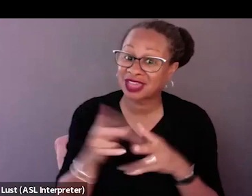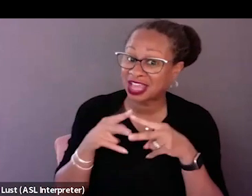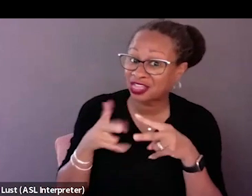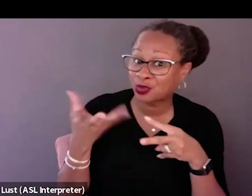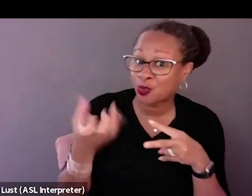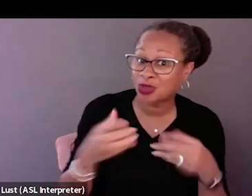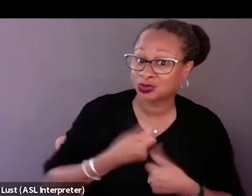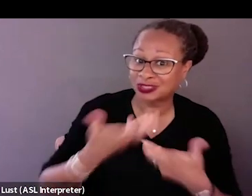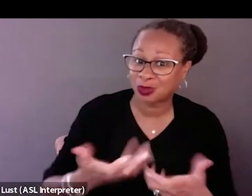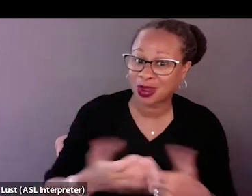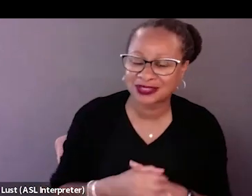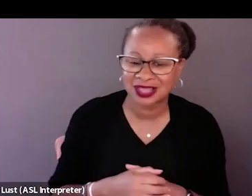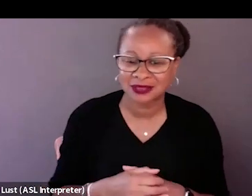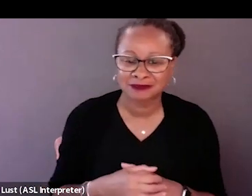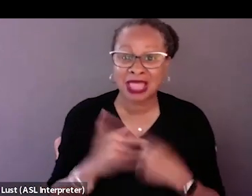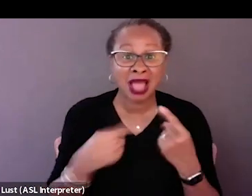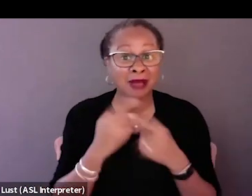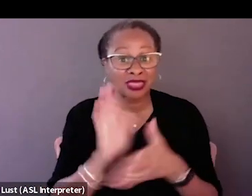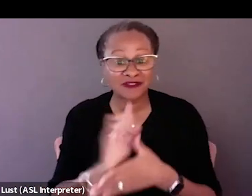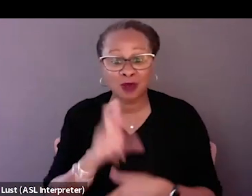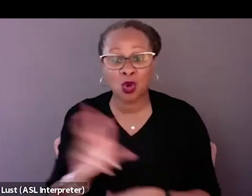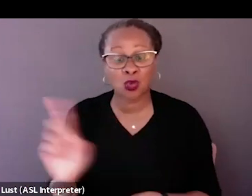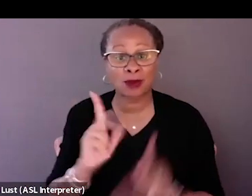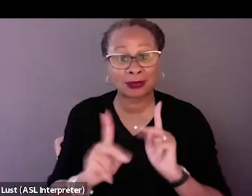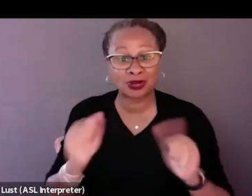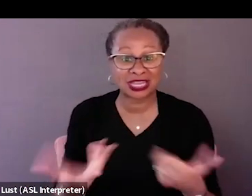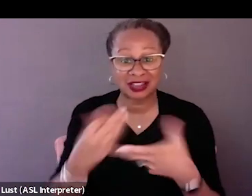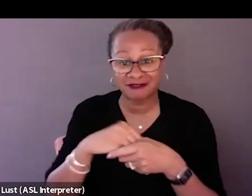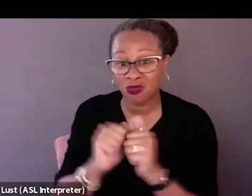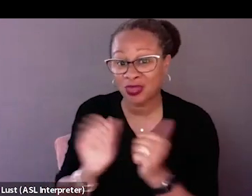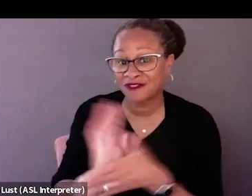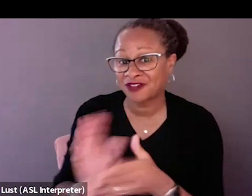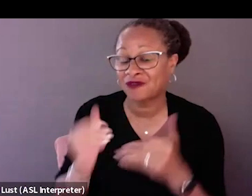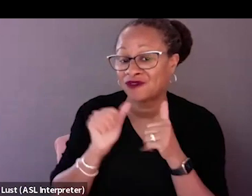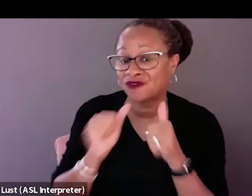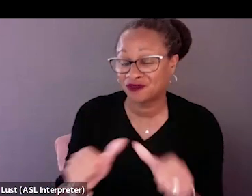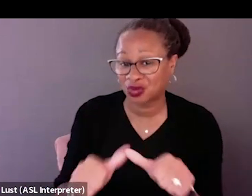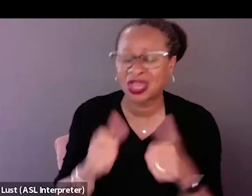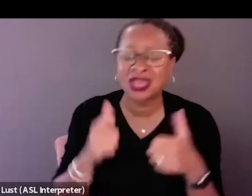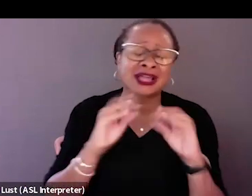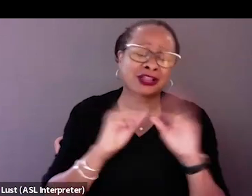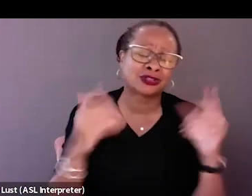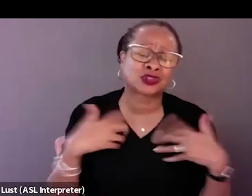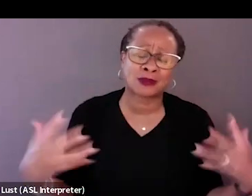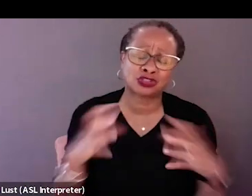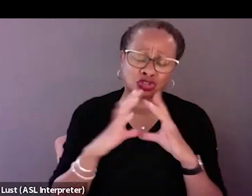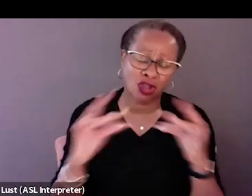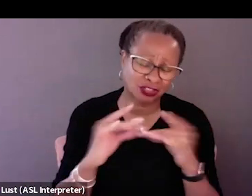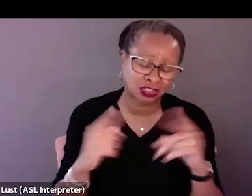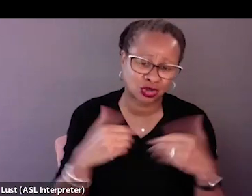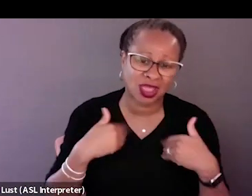to express about the film, or where people can engage with it further, because clearly there's so much conversation to have